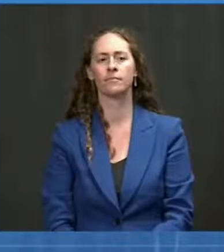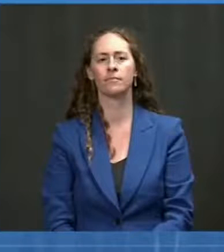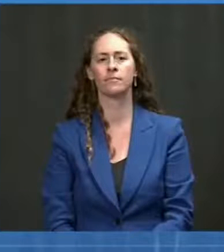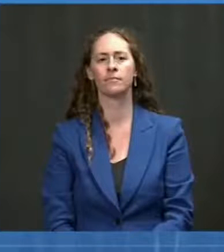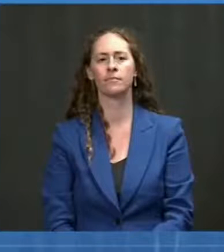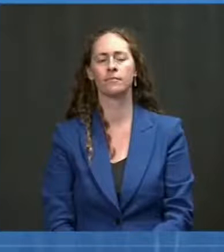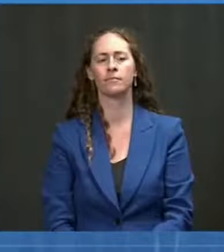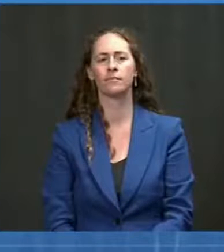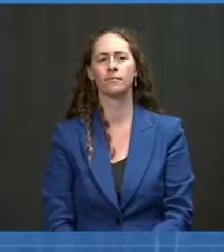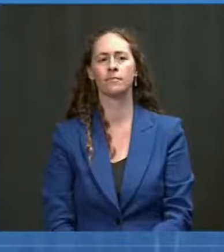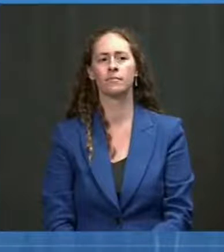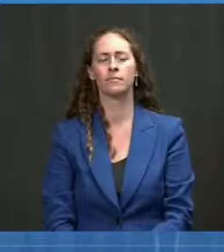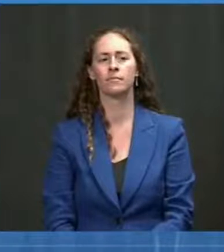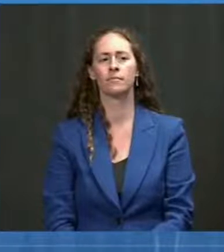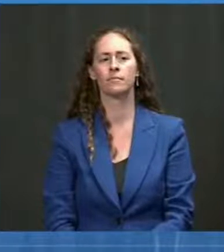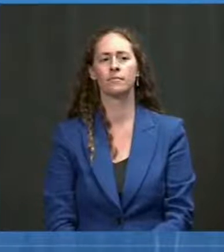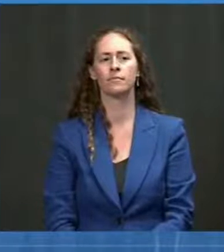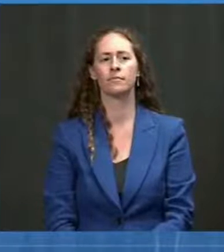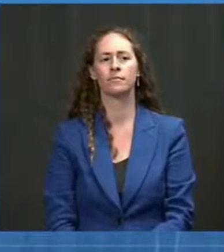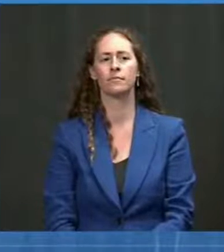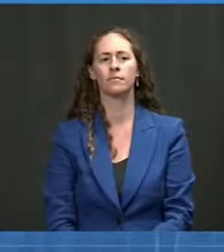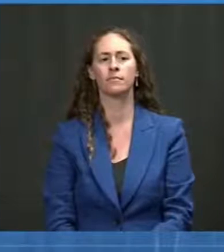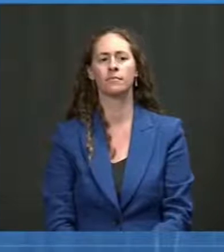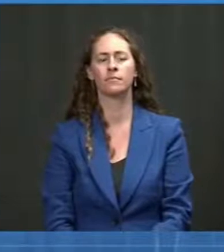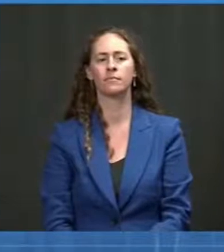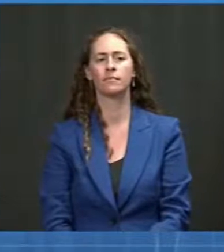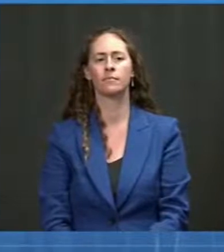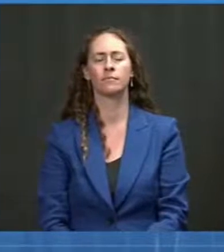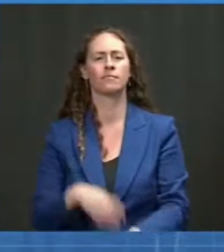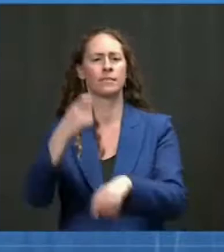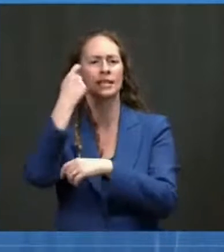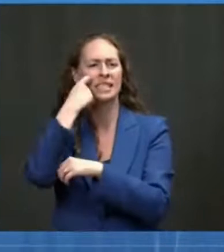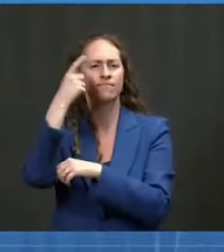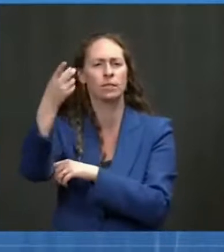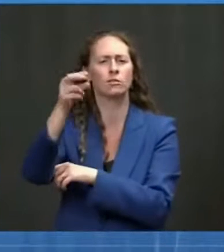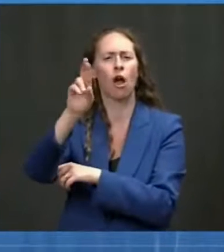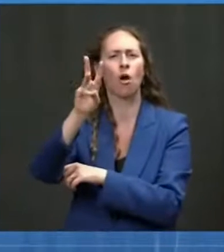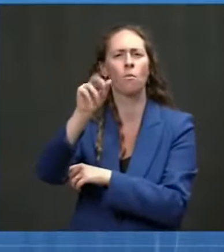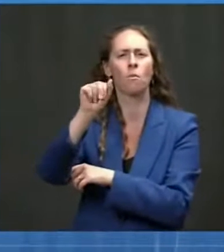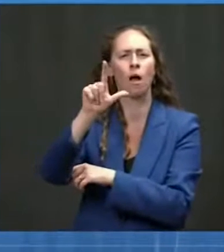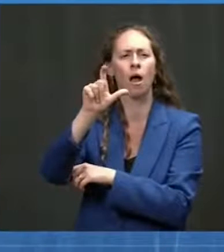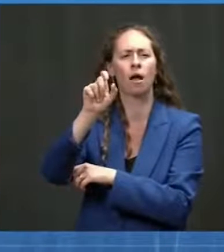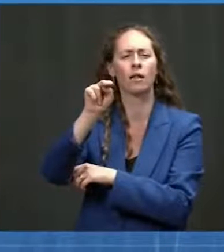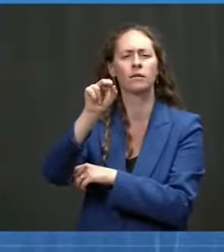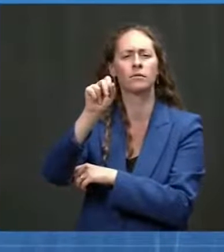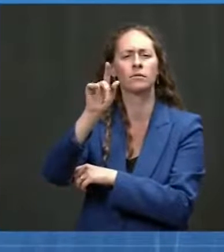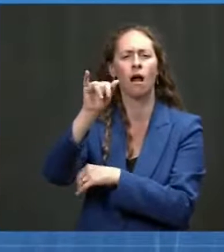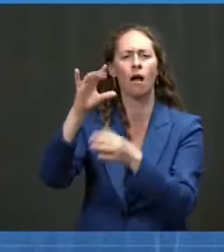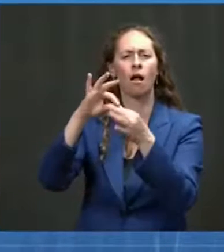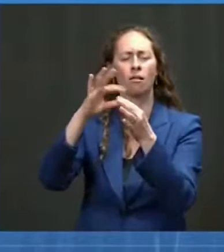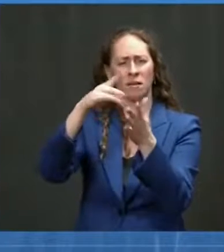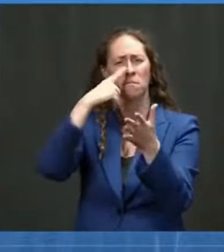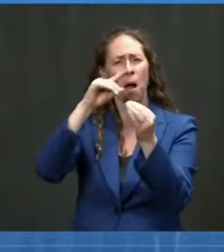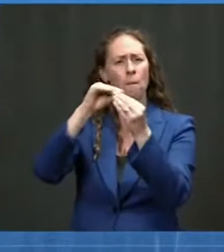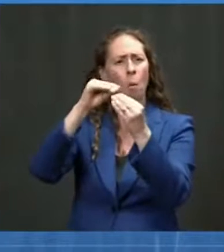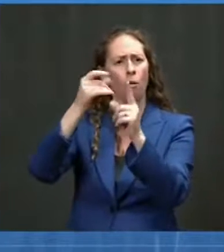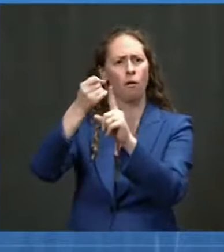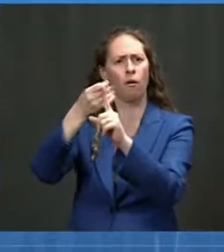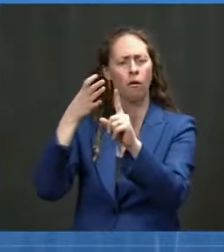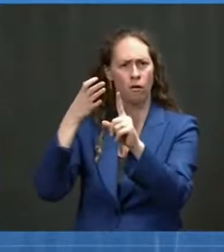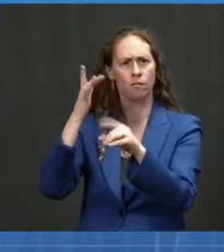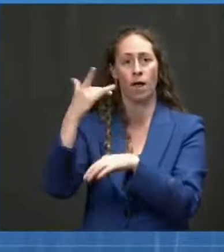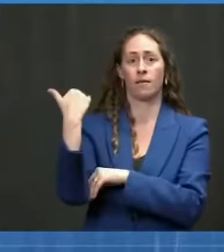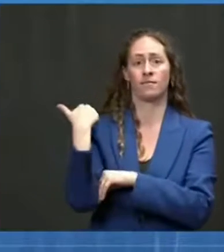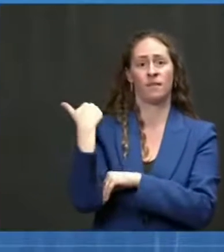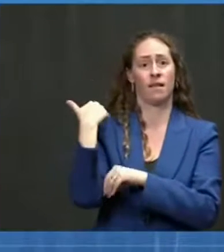Hi there. Dr. Walensky, you addressed this earlier a little bit, but I'd like you to expand on what has changed. I mean, 5 days ago, with the decision